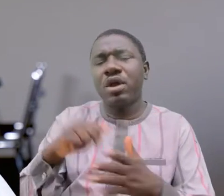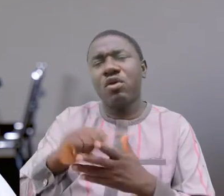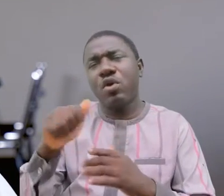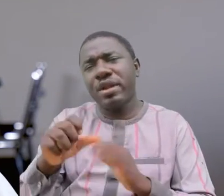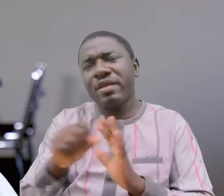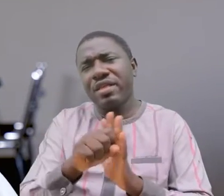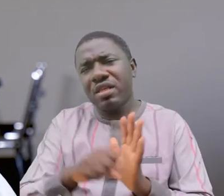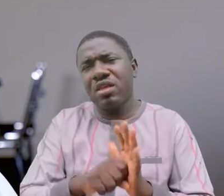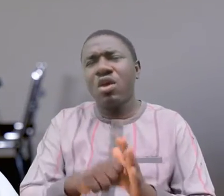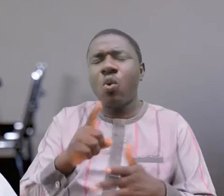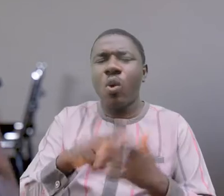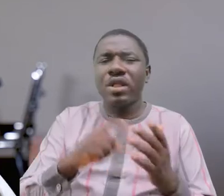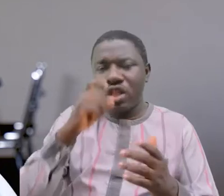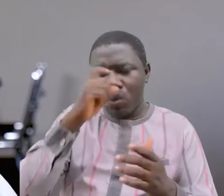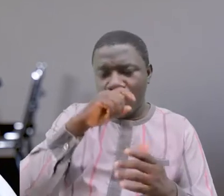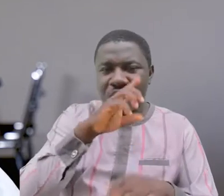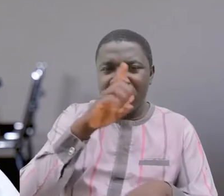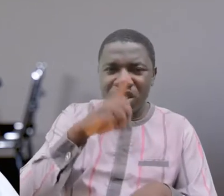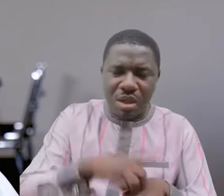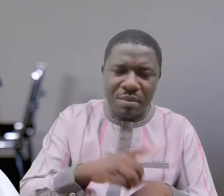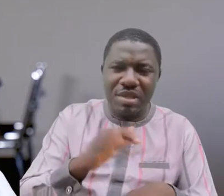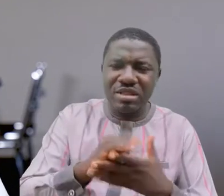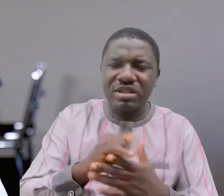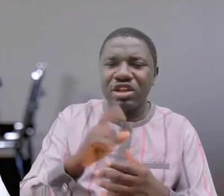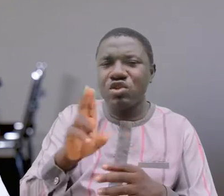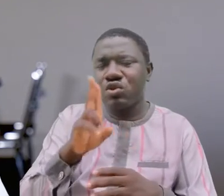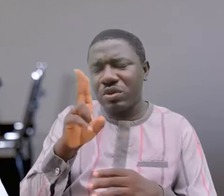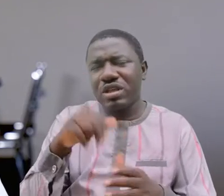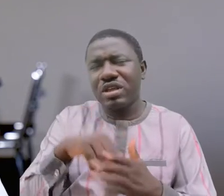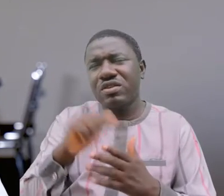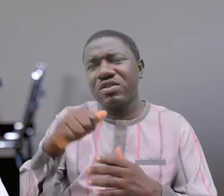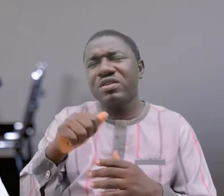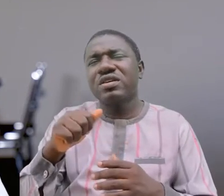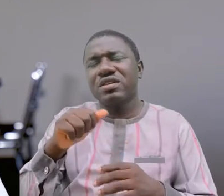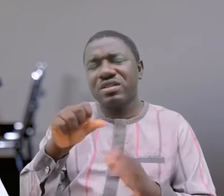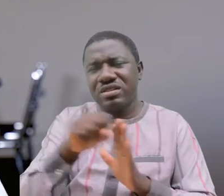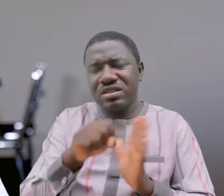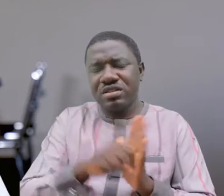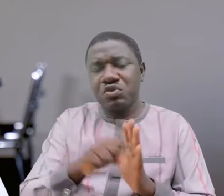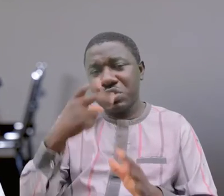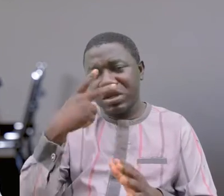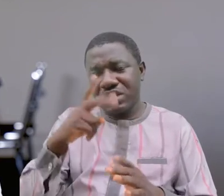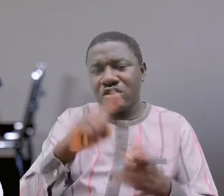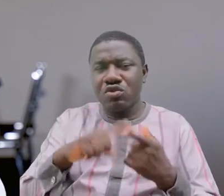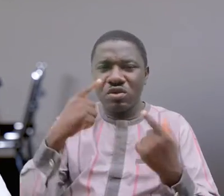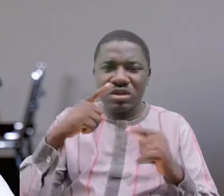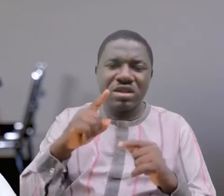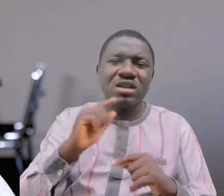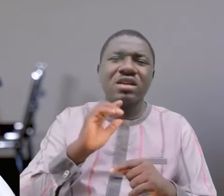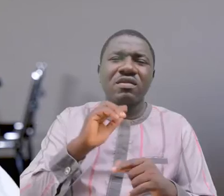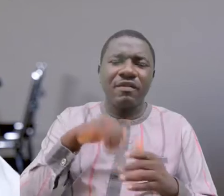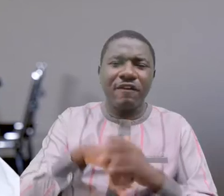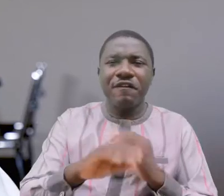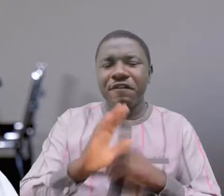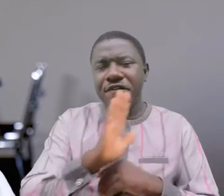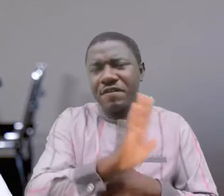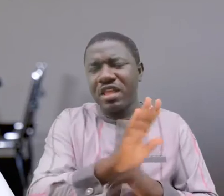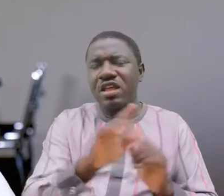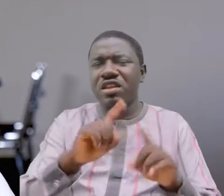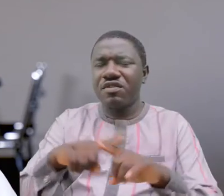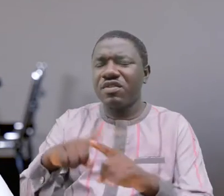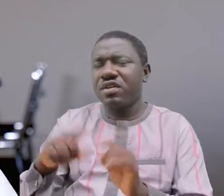states? What are the wisdom apply, you see, to succeed in their state in terms